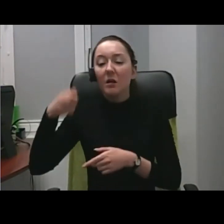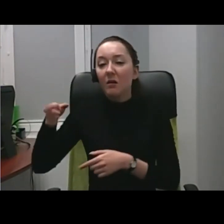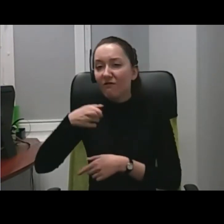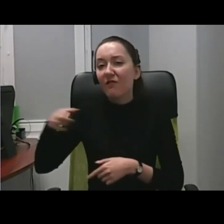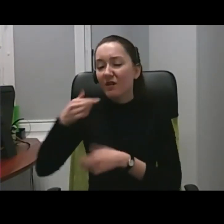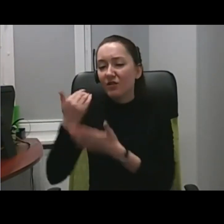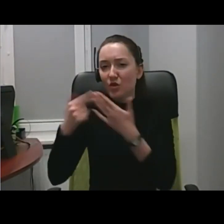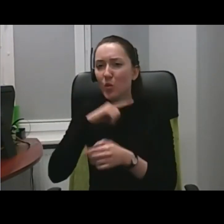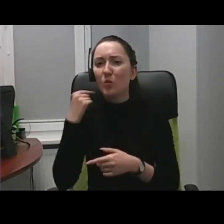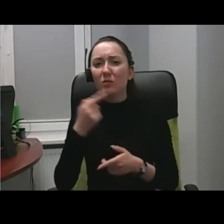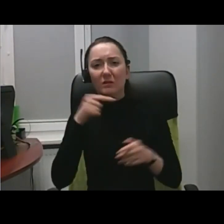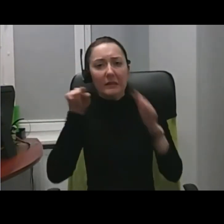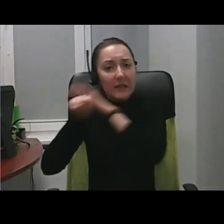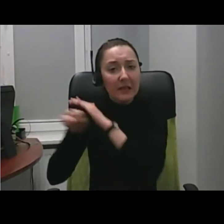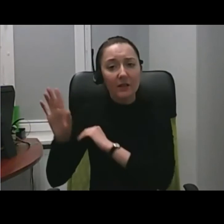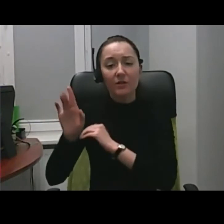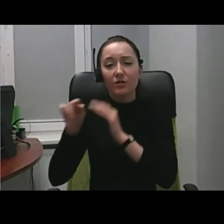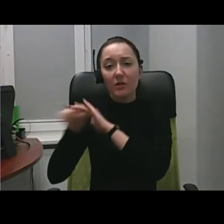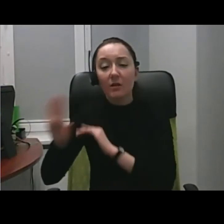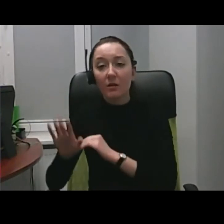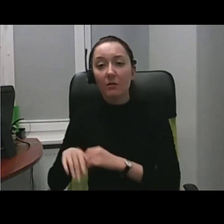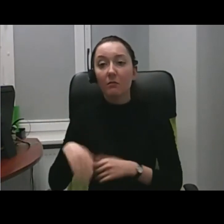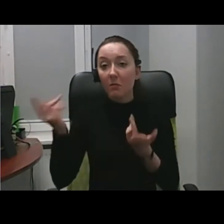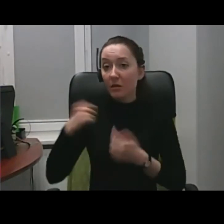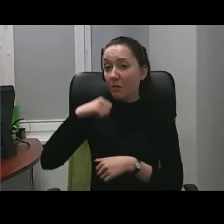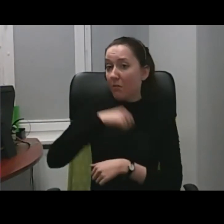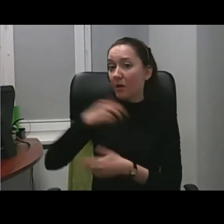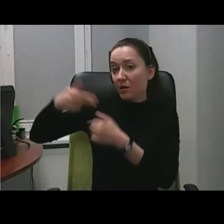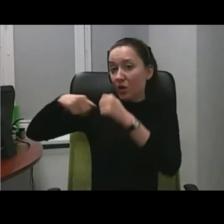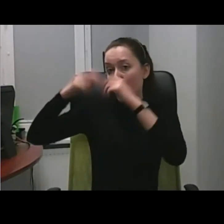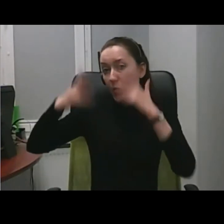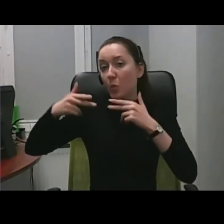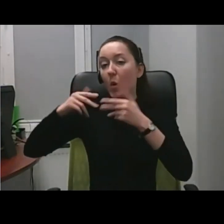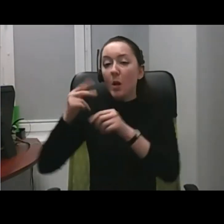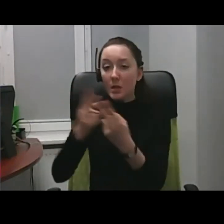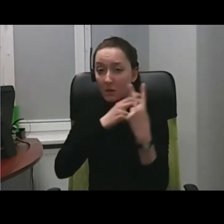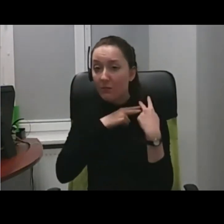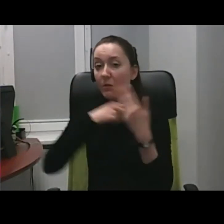ones who signed the international conventions and all of that. So,